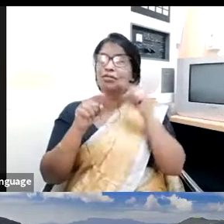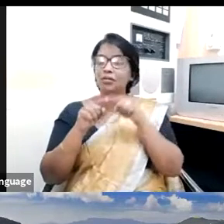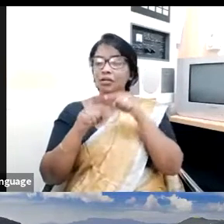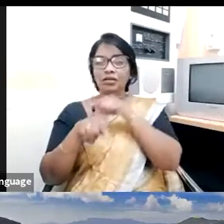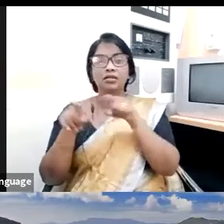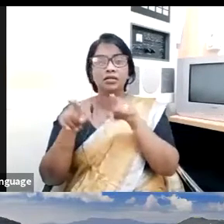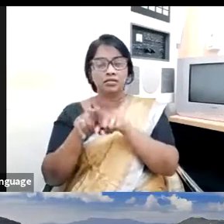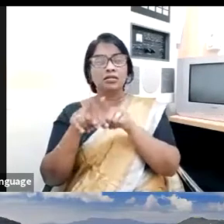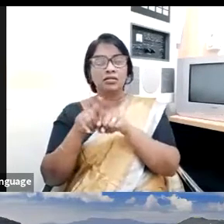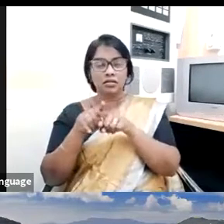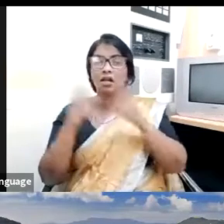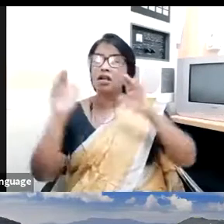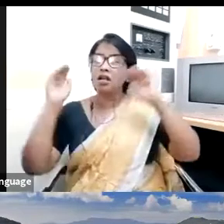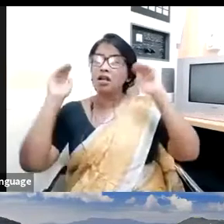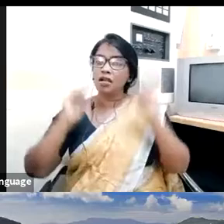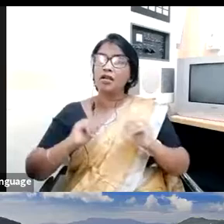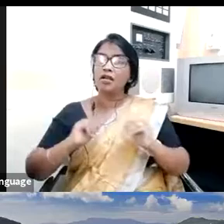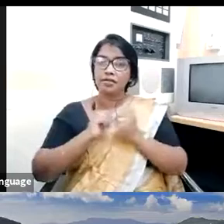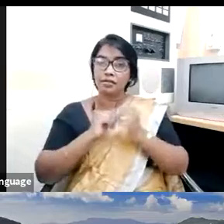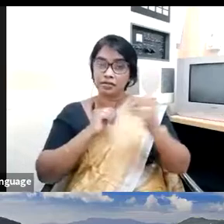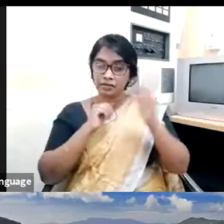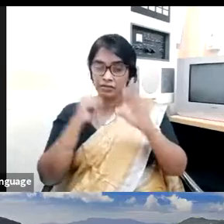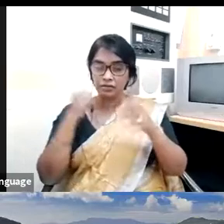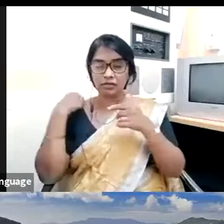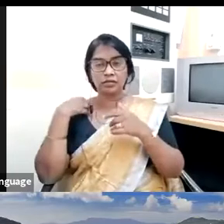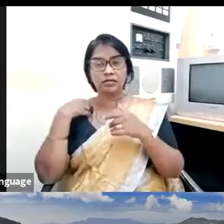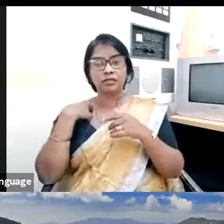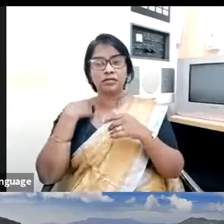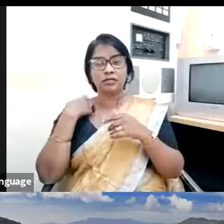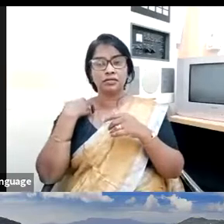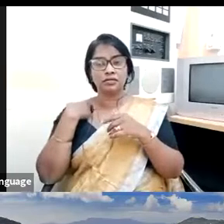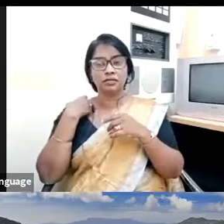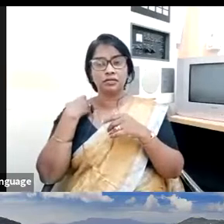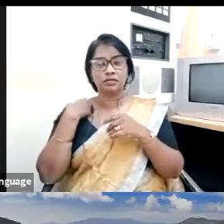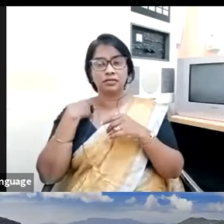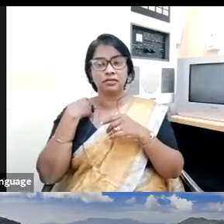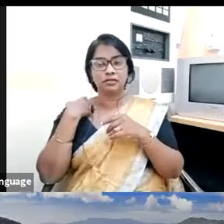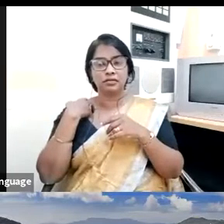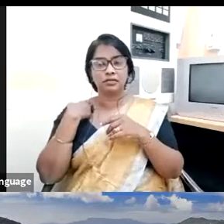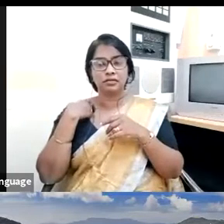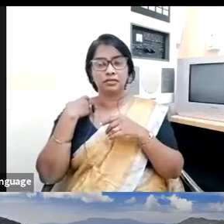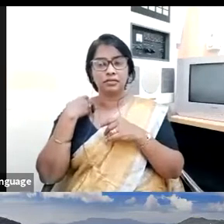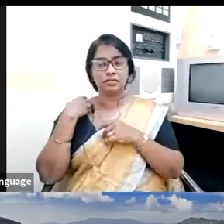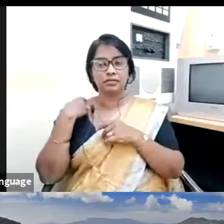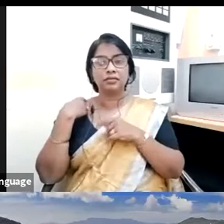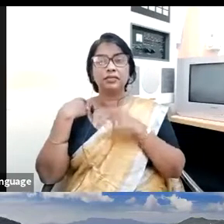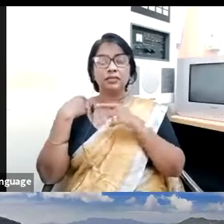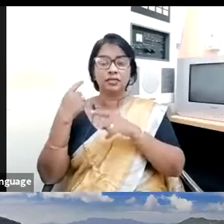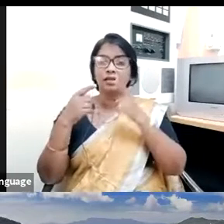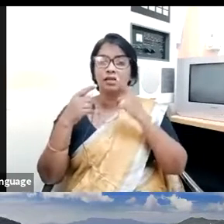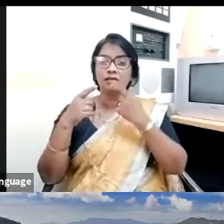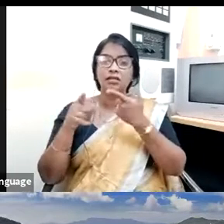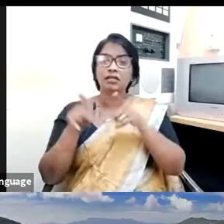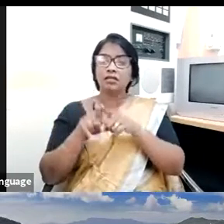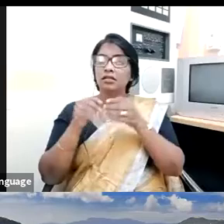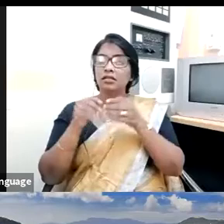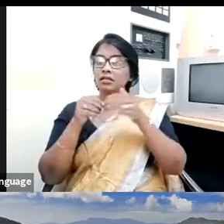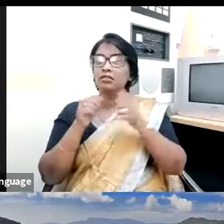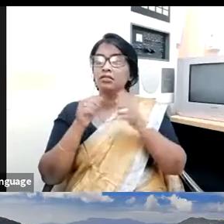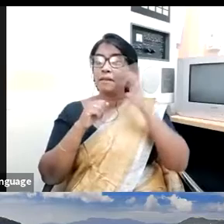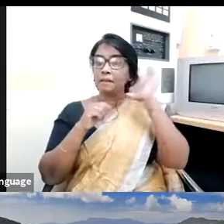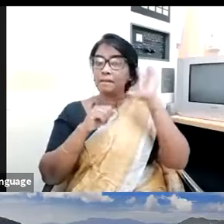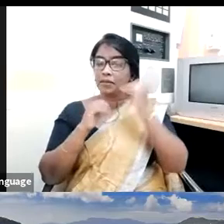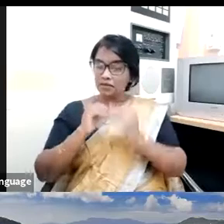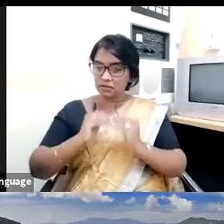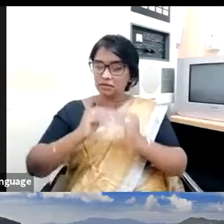have to offset whether we are going to increase yields through increase in carbon dioxide or keeping carbon dioxide as a constant,